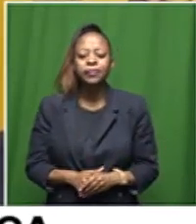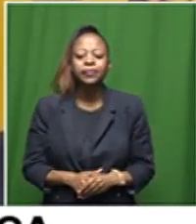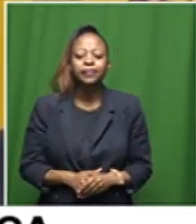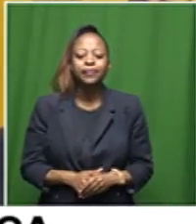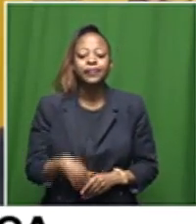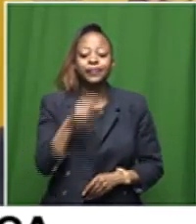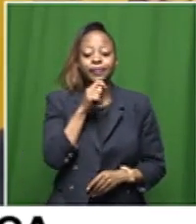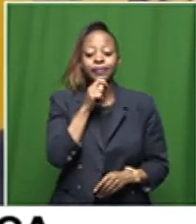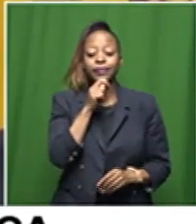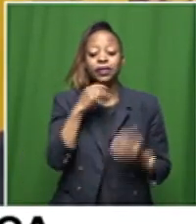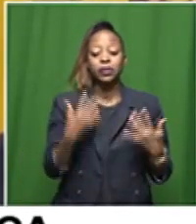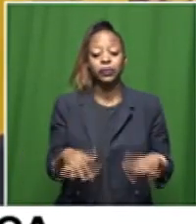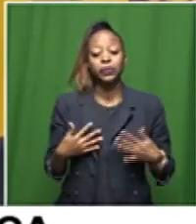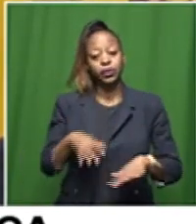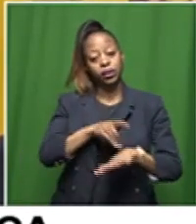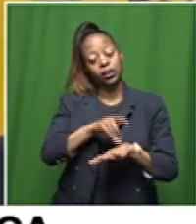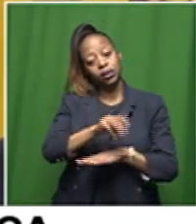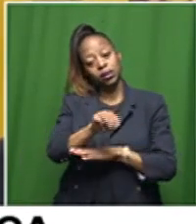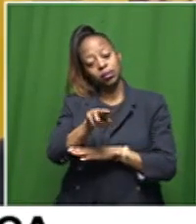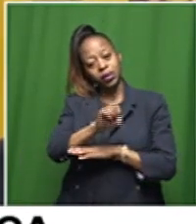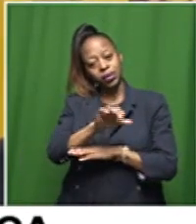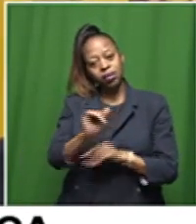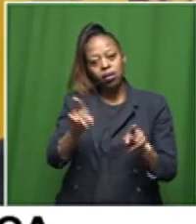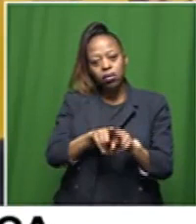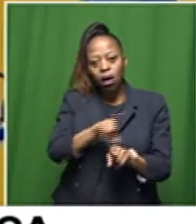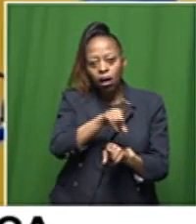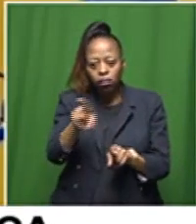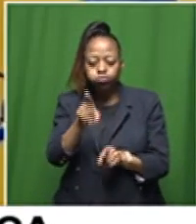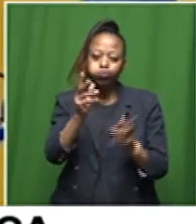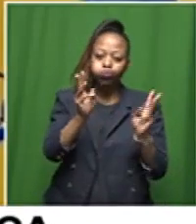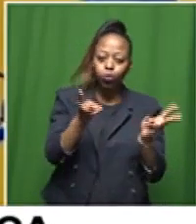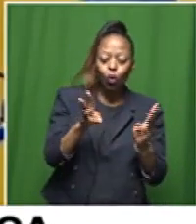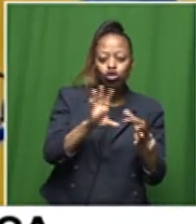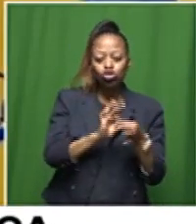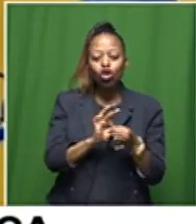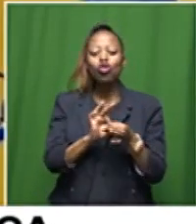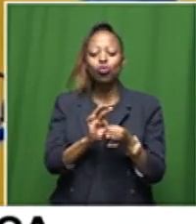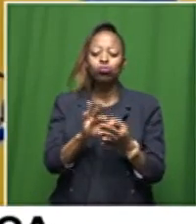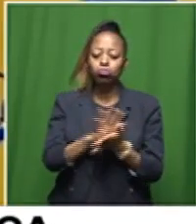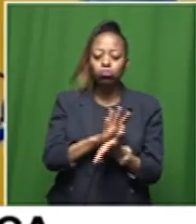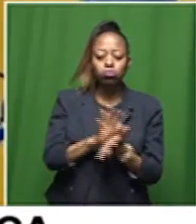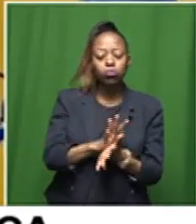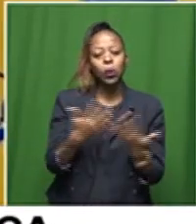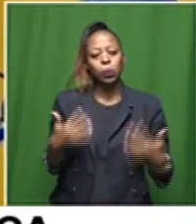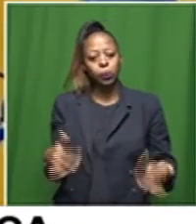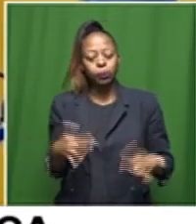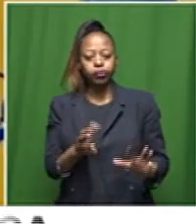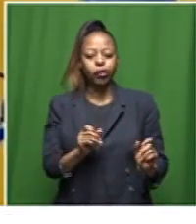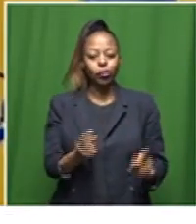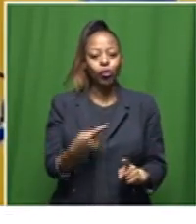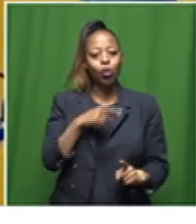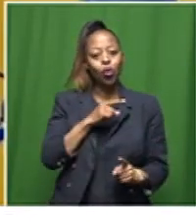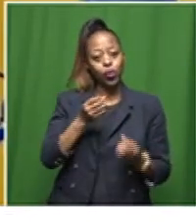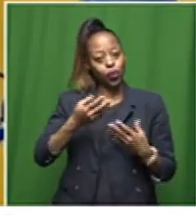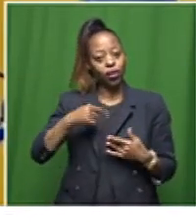Good morning, Dr. Musa, and morning to all your viewers out there. And really, we appreciate the opportunity you've